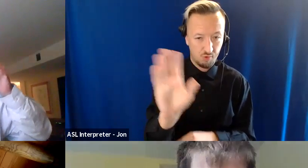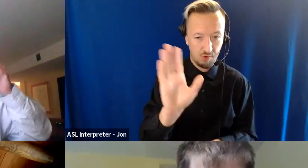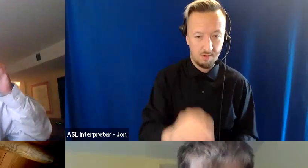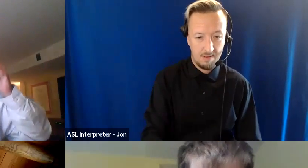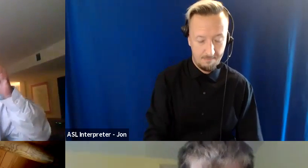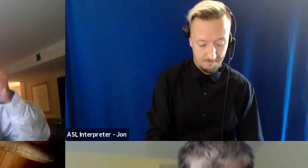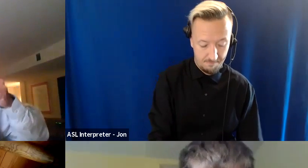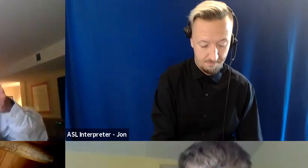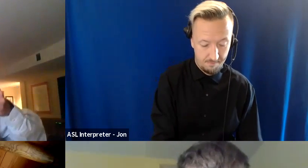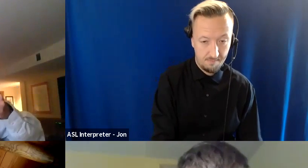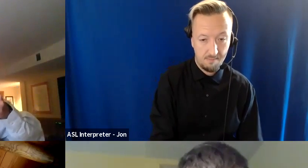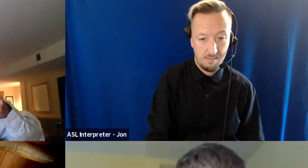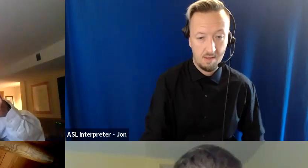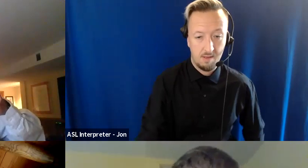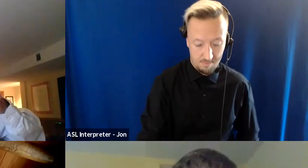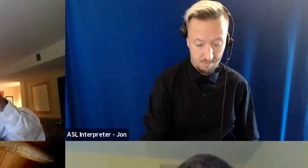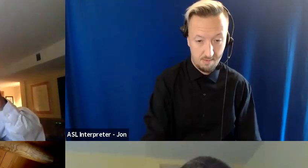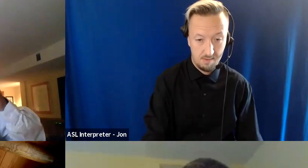Morning.